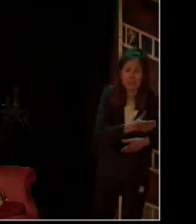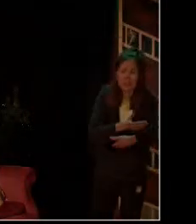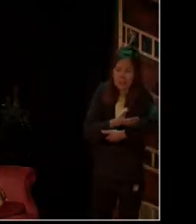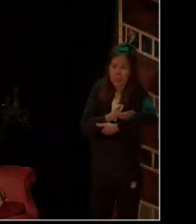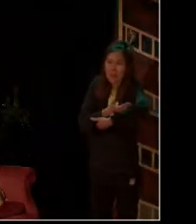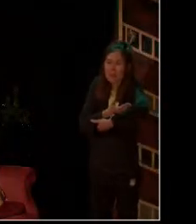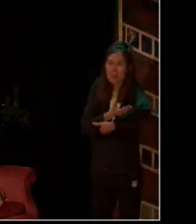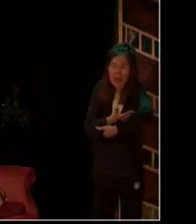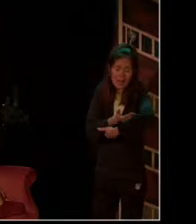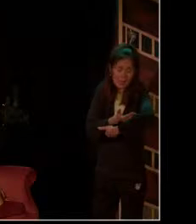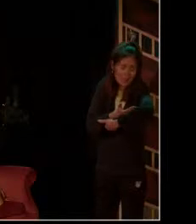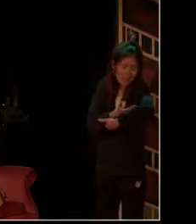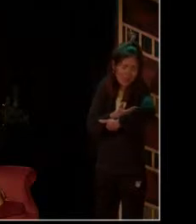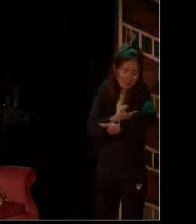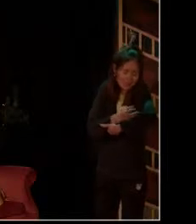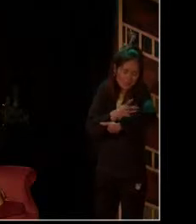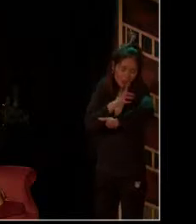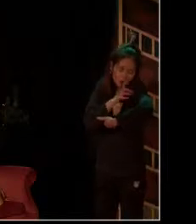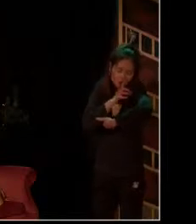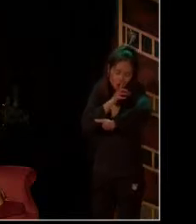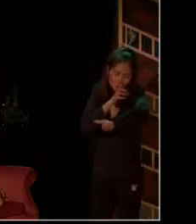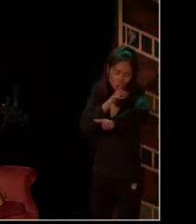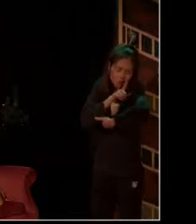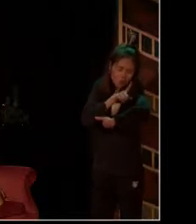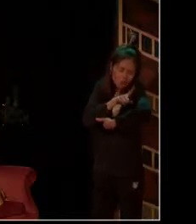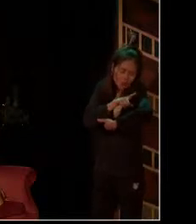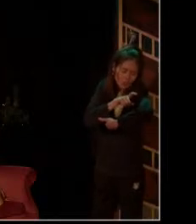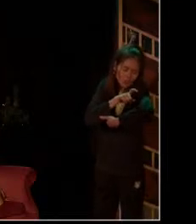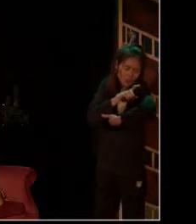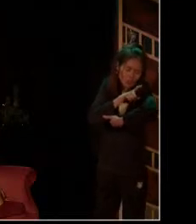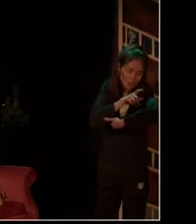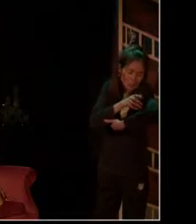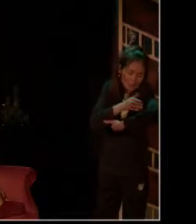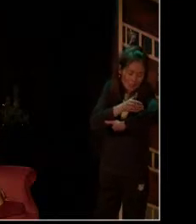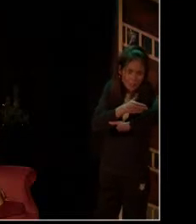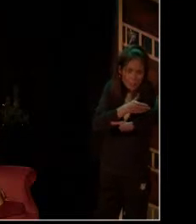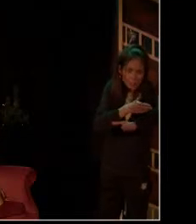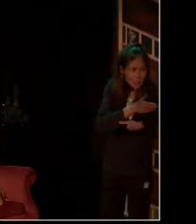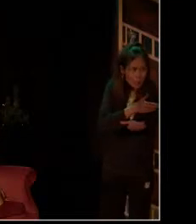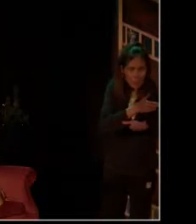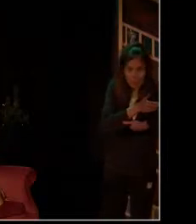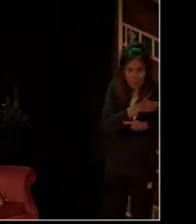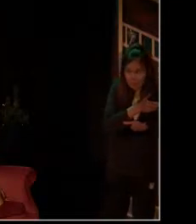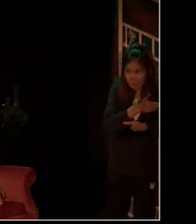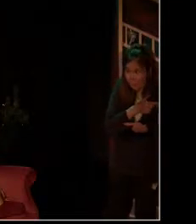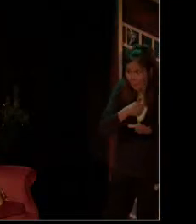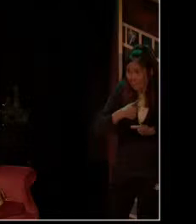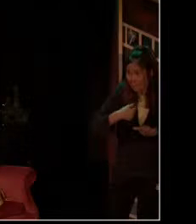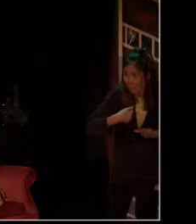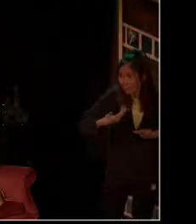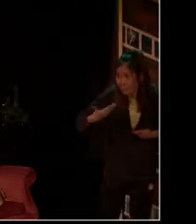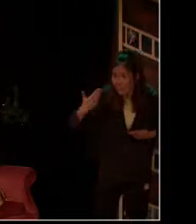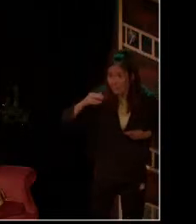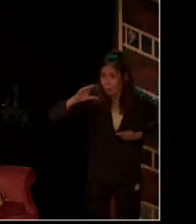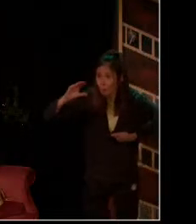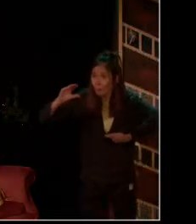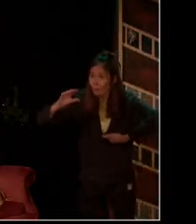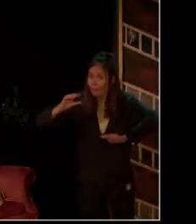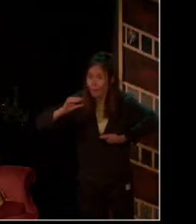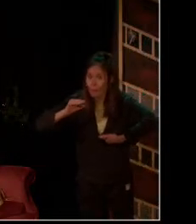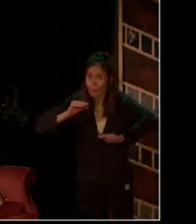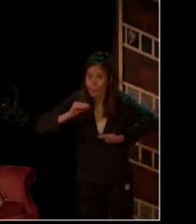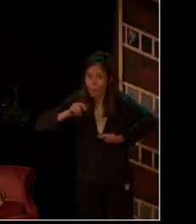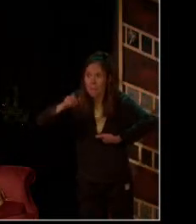I've heard it said that spirits of the dead may walk again. If this is true, your mother appeared to me last